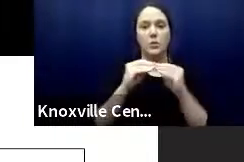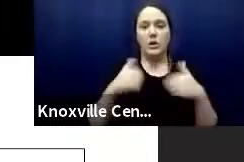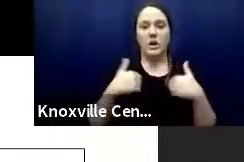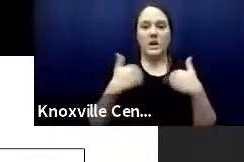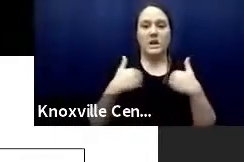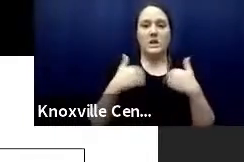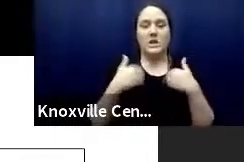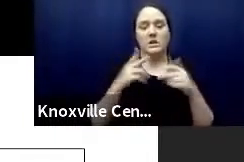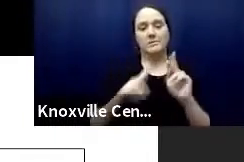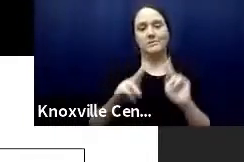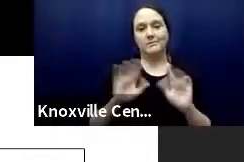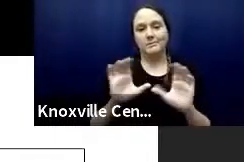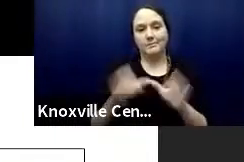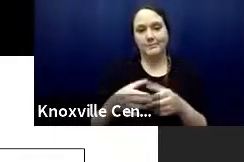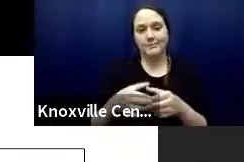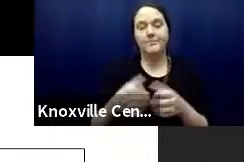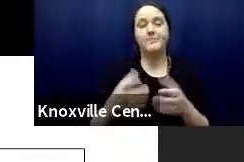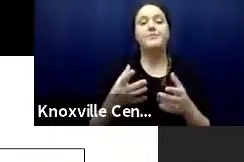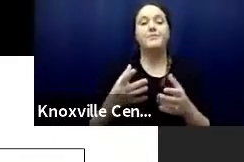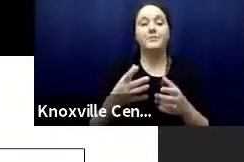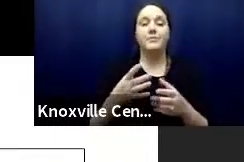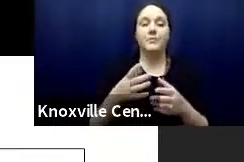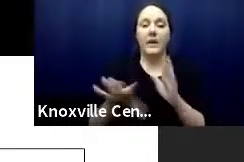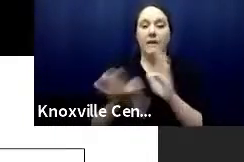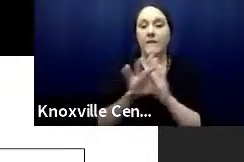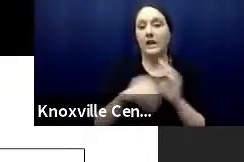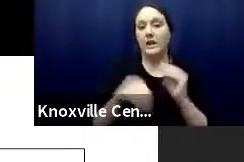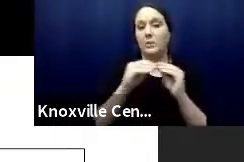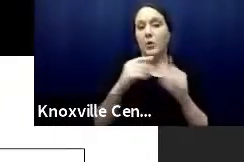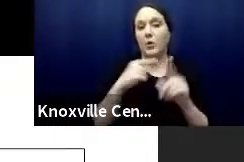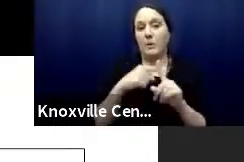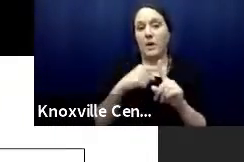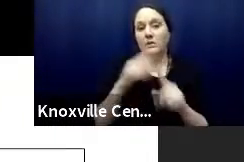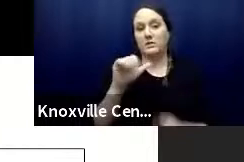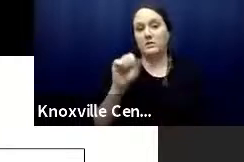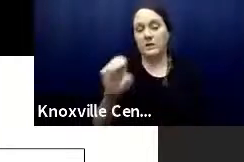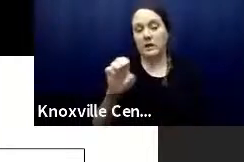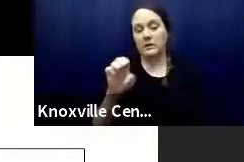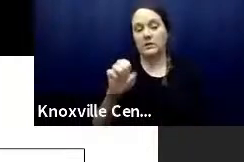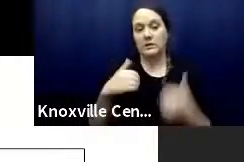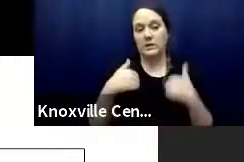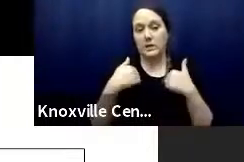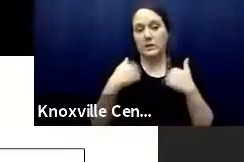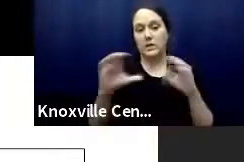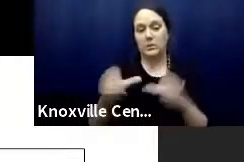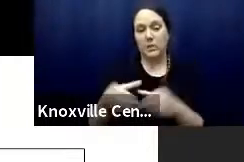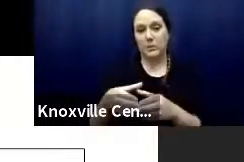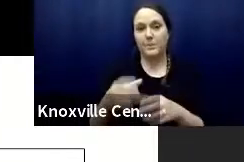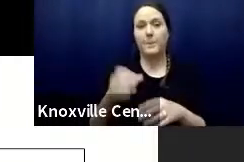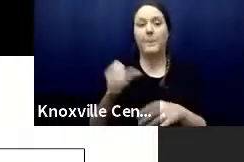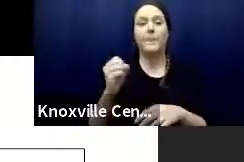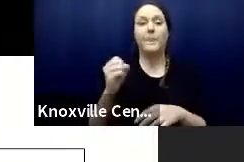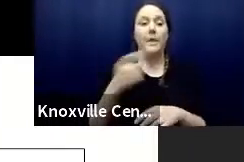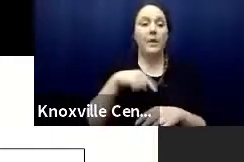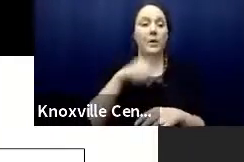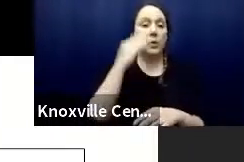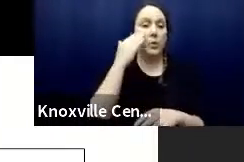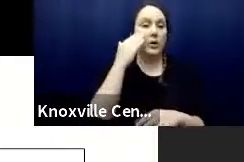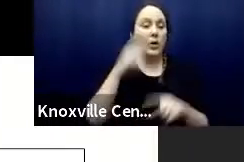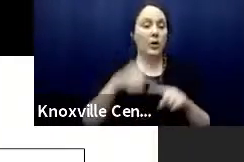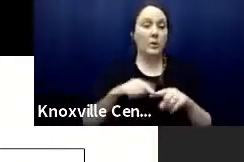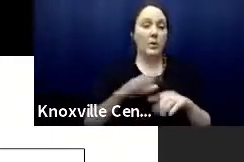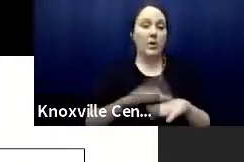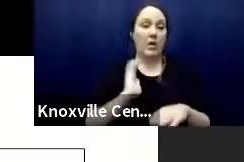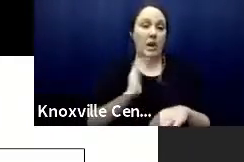younger population, or at least finding a lot more positive cases. And we know that, at least based on our understanding of